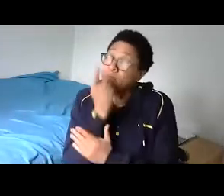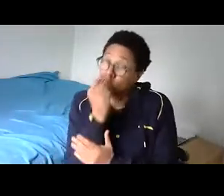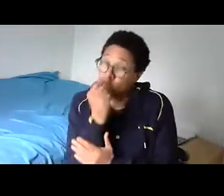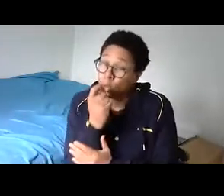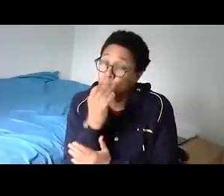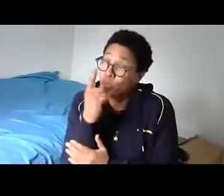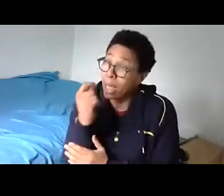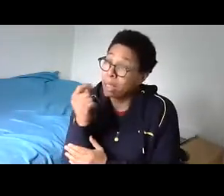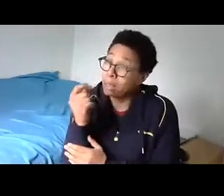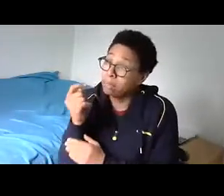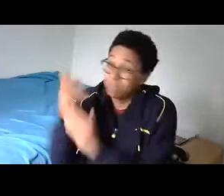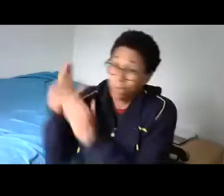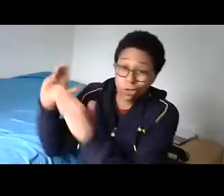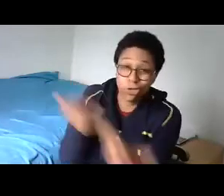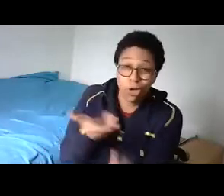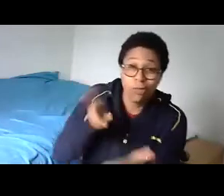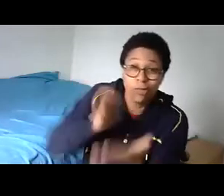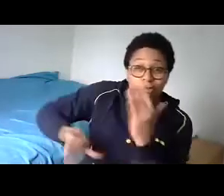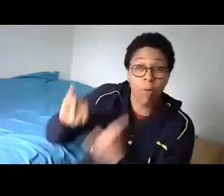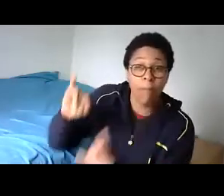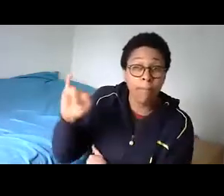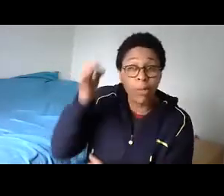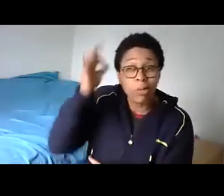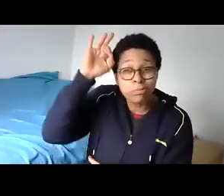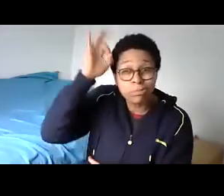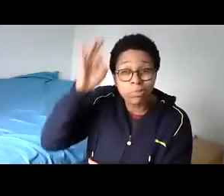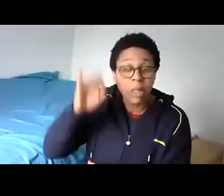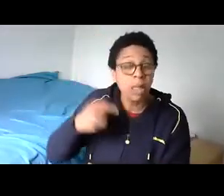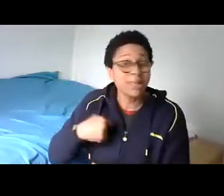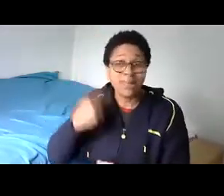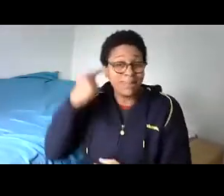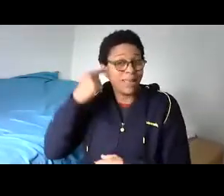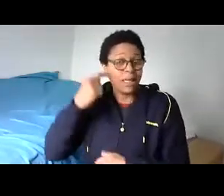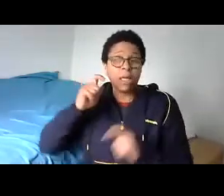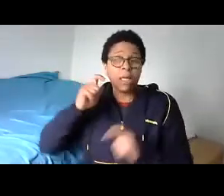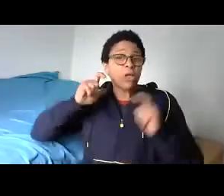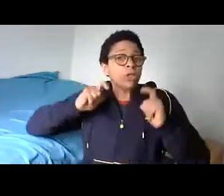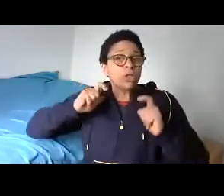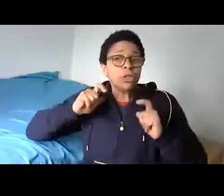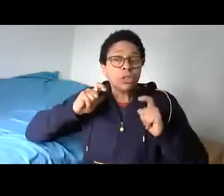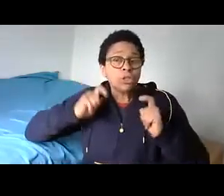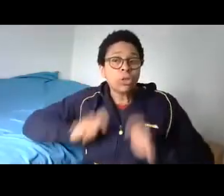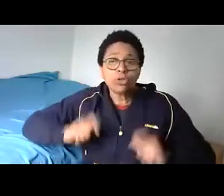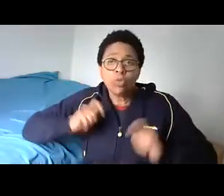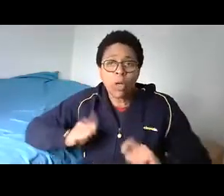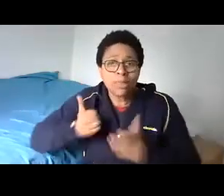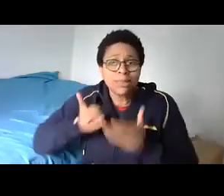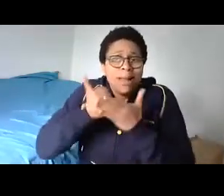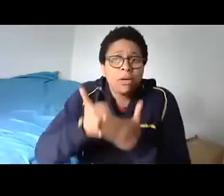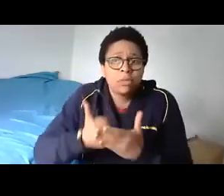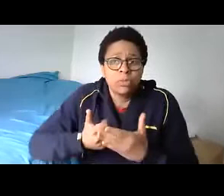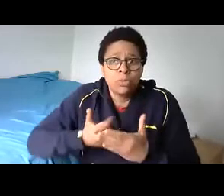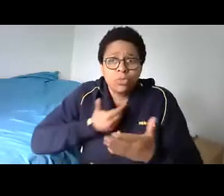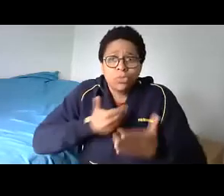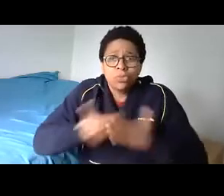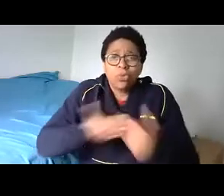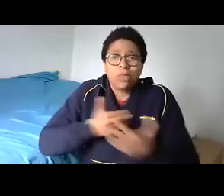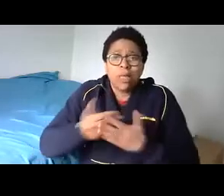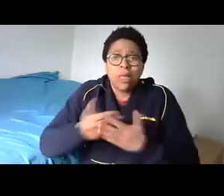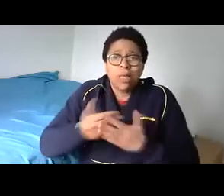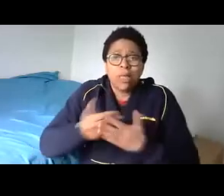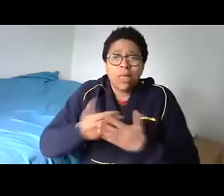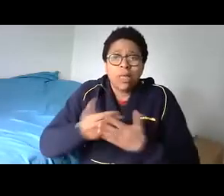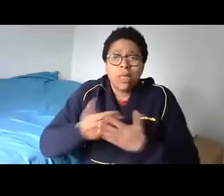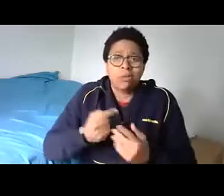think social services might not necessarily help to deal they don't help to deal with